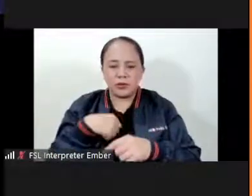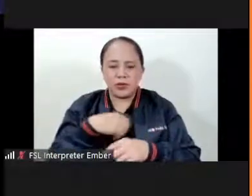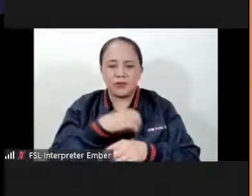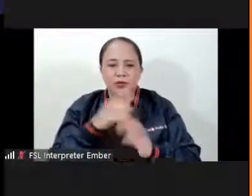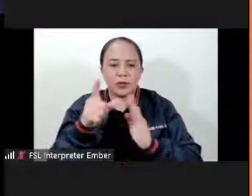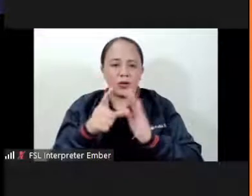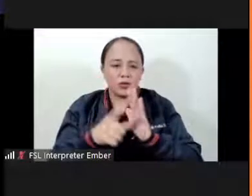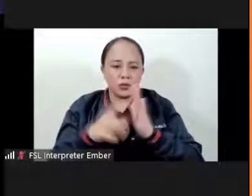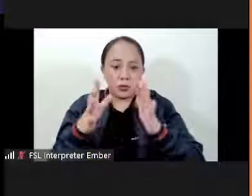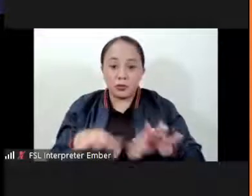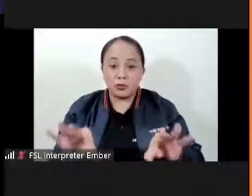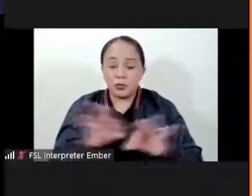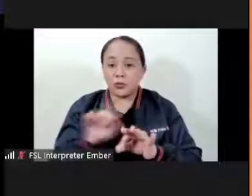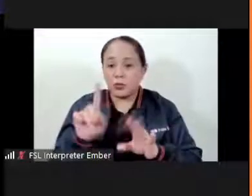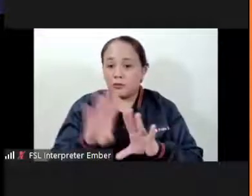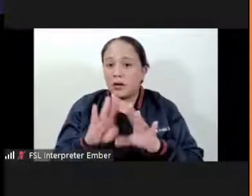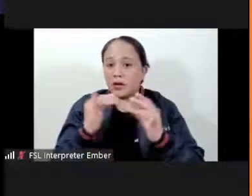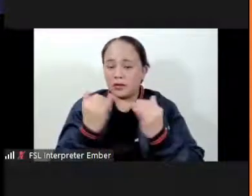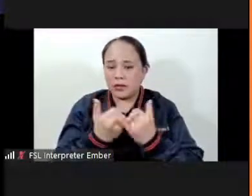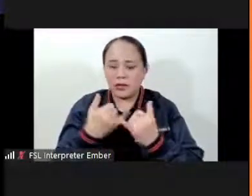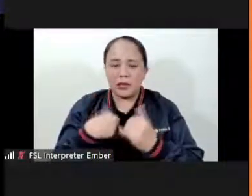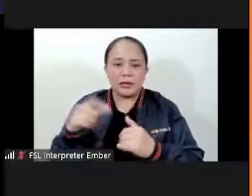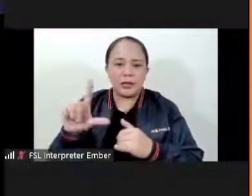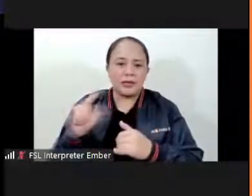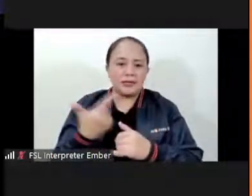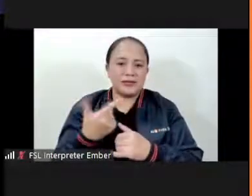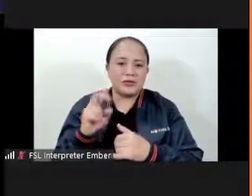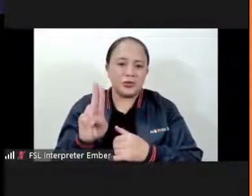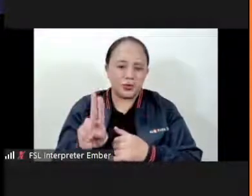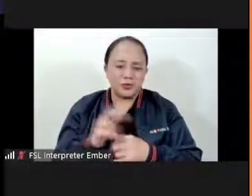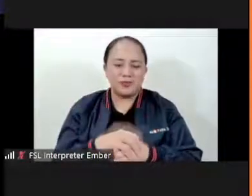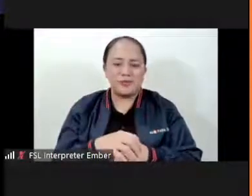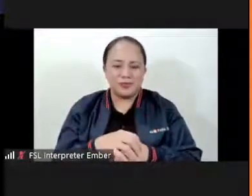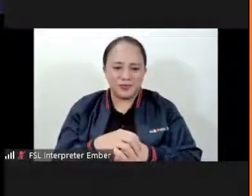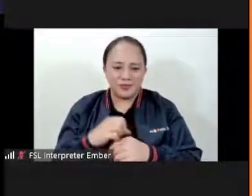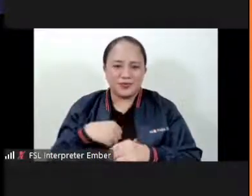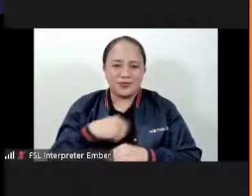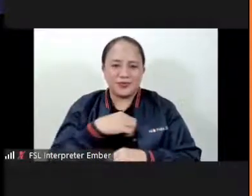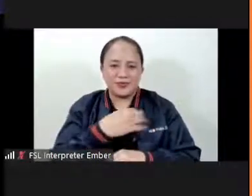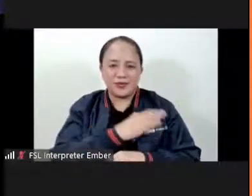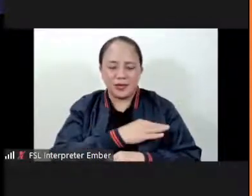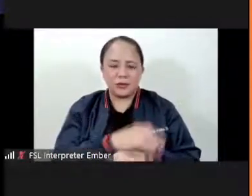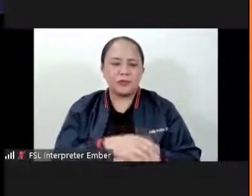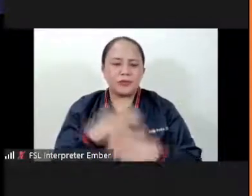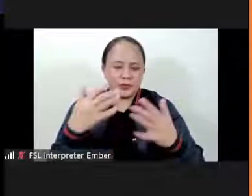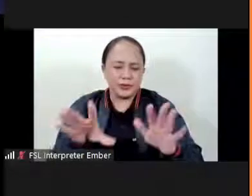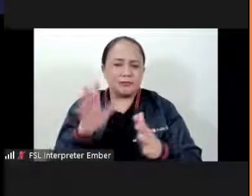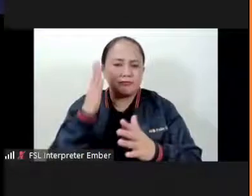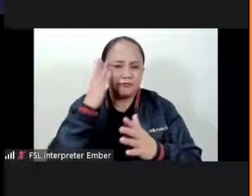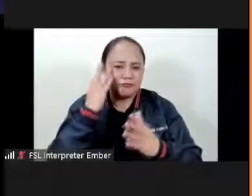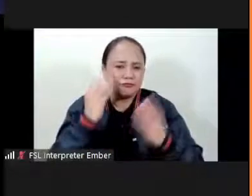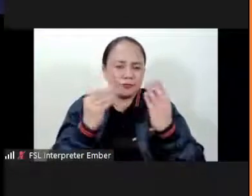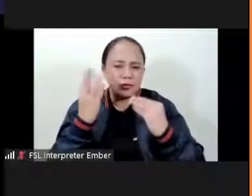most importantly, the barangay and the local government unit staff. We all learn from and work with each